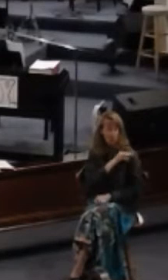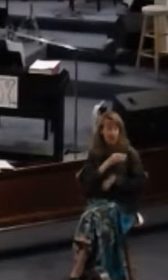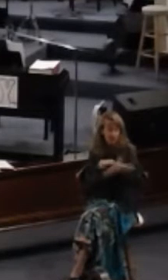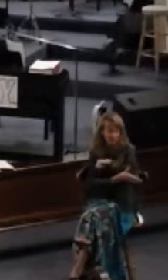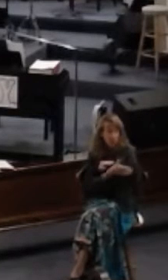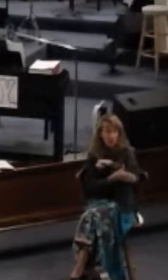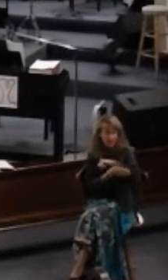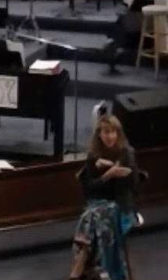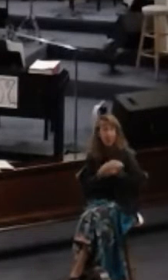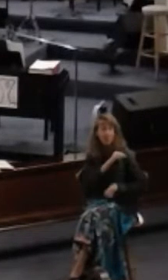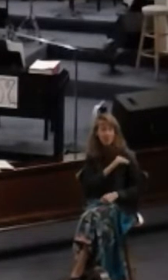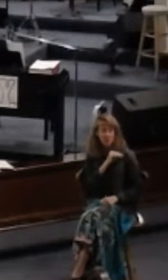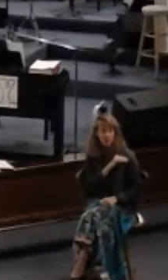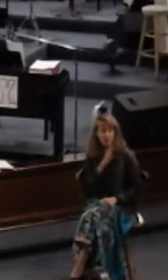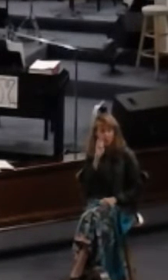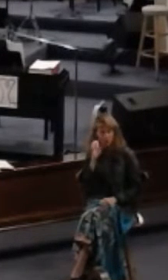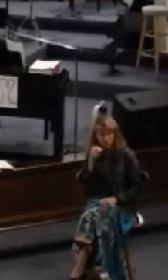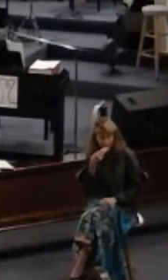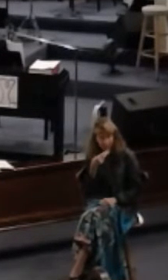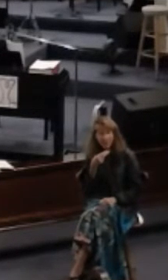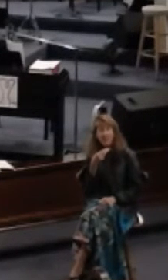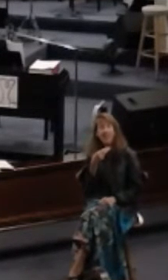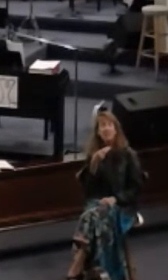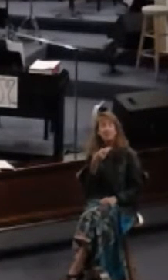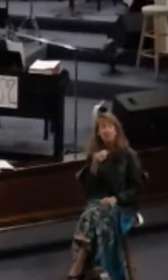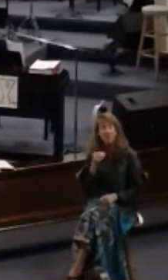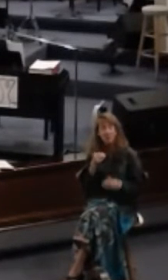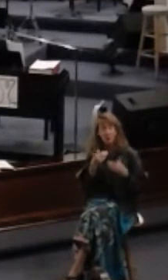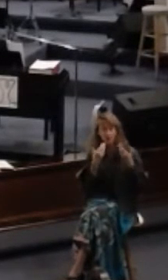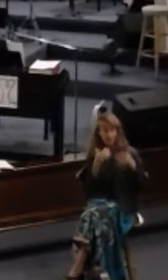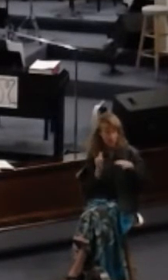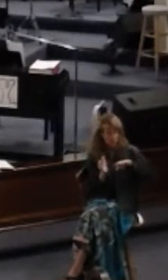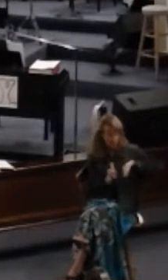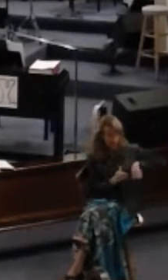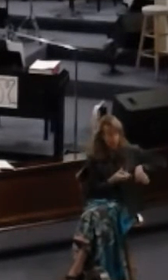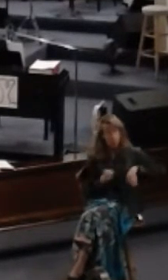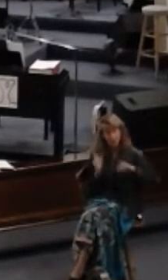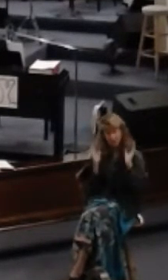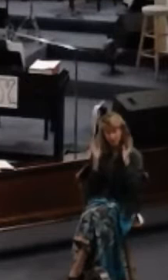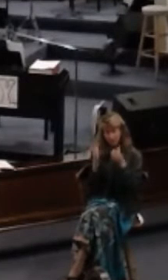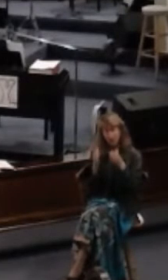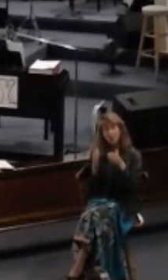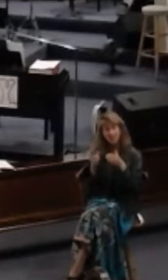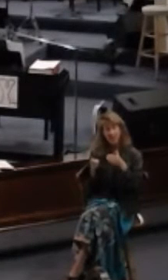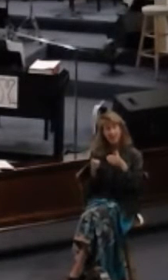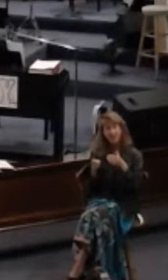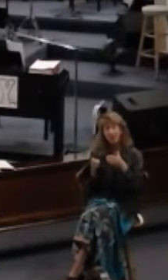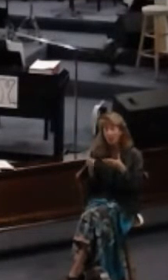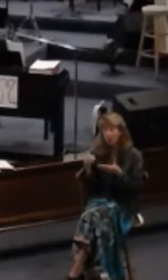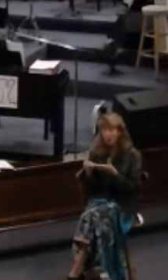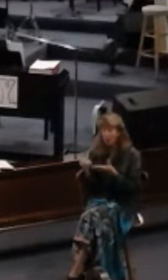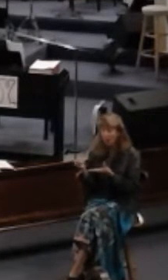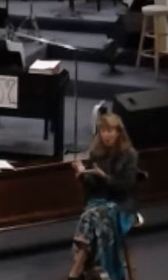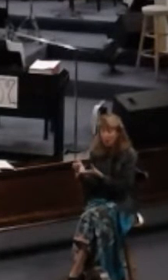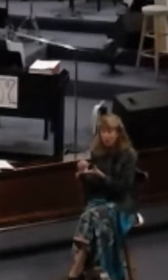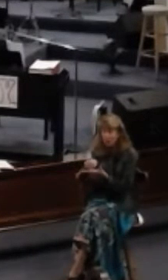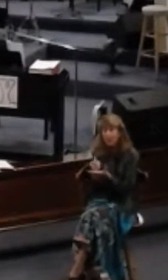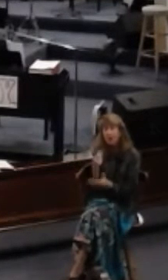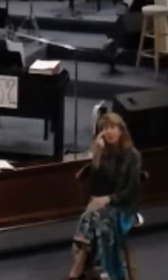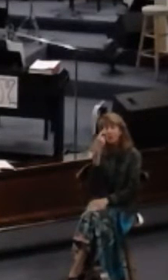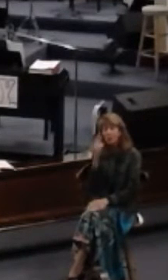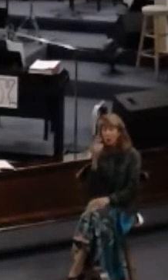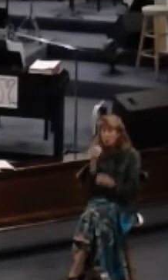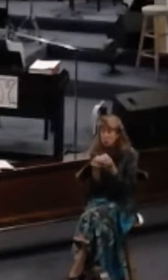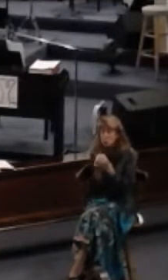support, Beth. And after we get done with that, we're going to ask to start taking up some more offering so that we